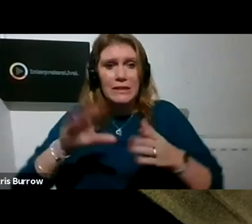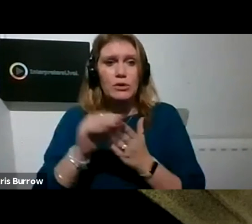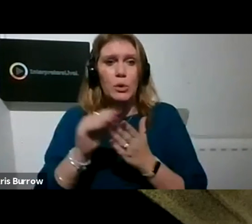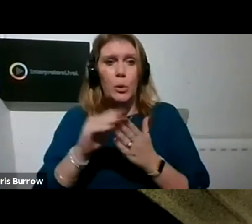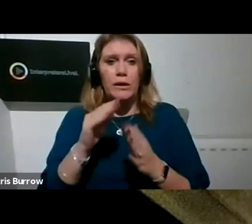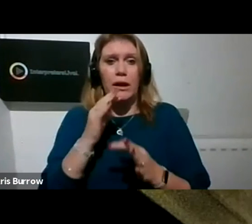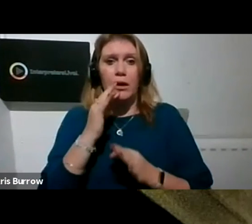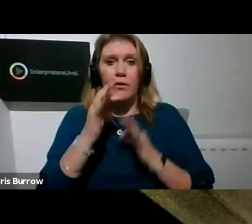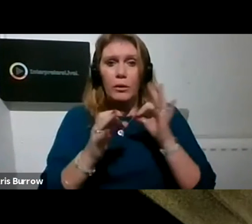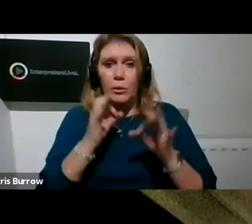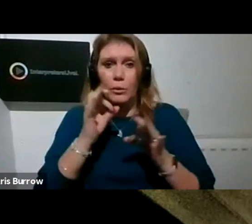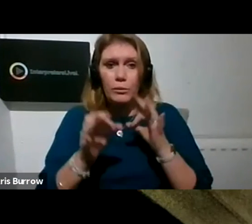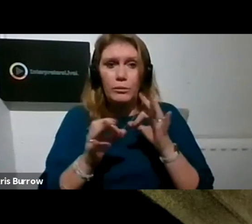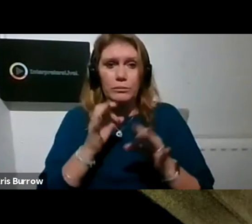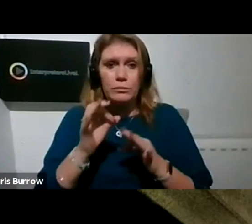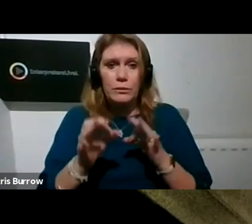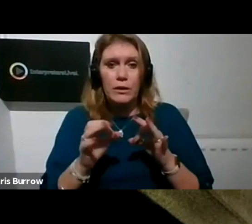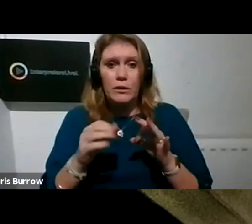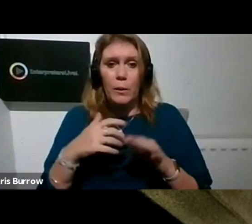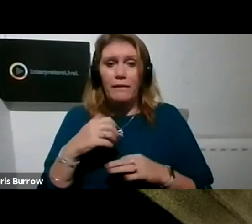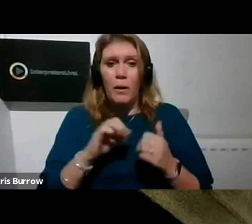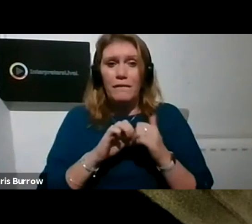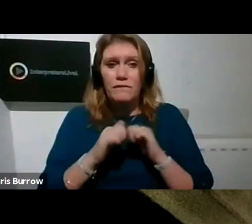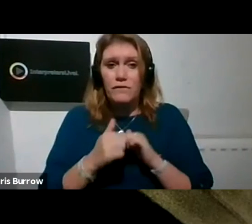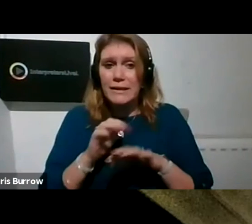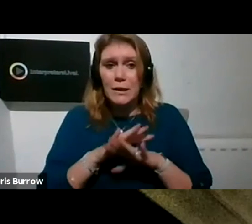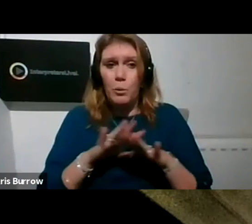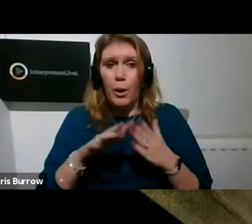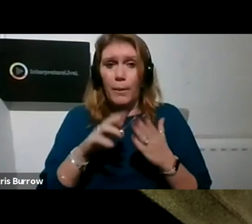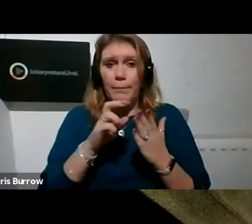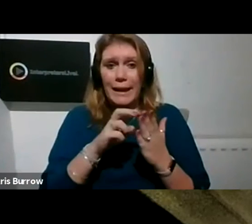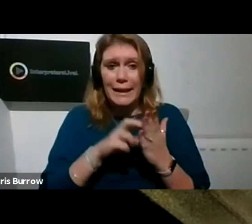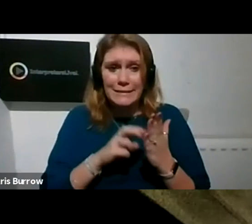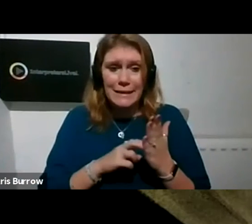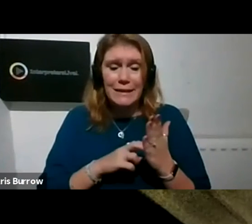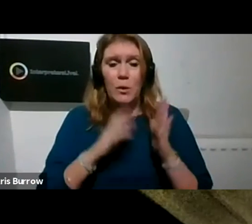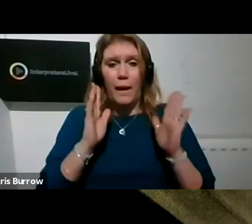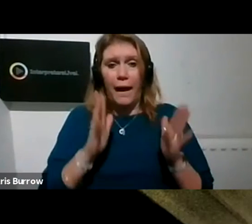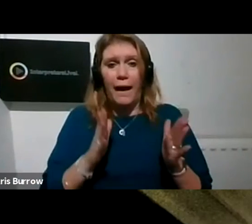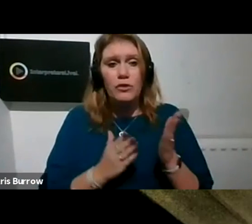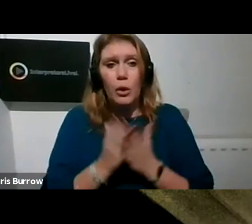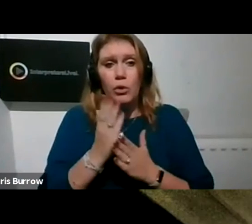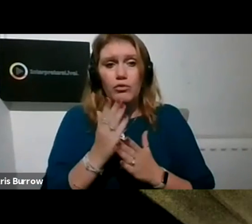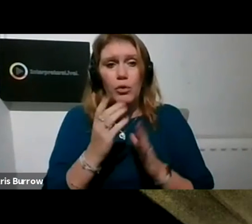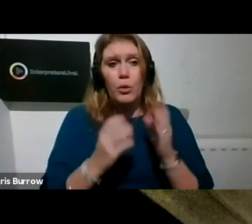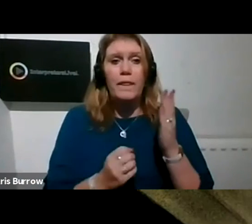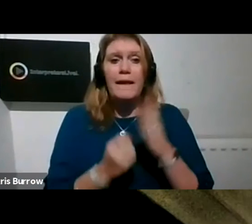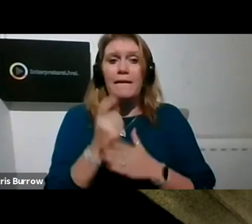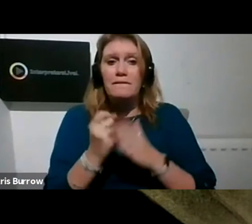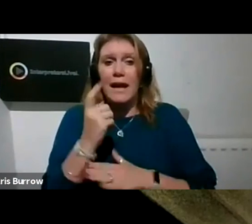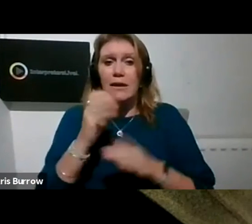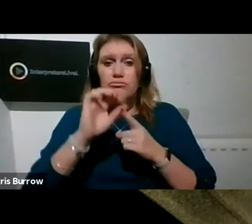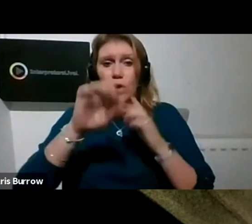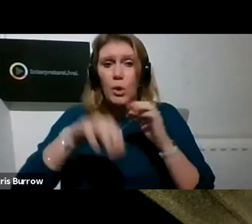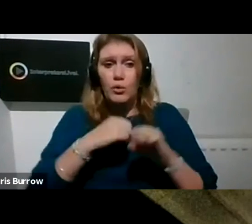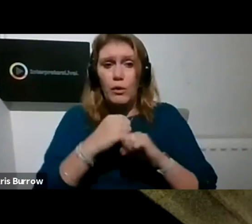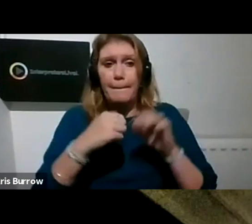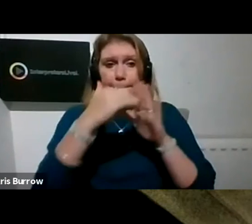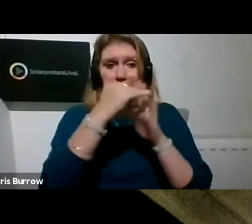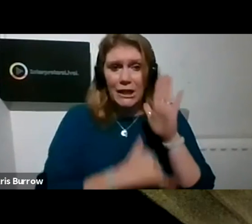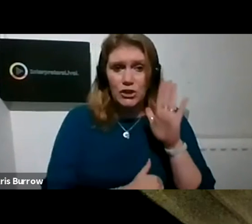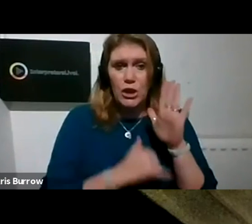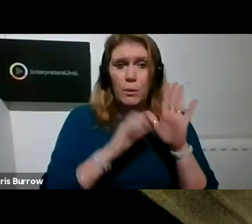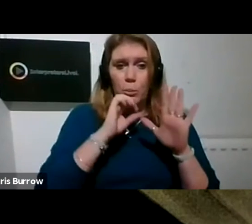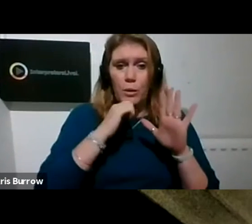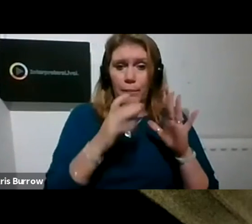you've got friends, it won't be listed, so you have to go through the festival event program page, but I'll be sending that link around.